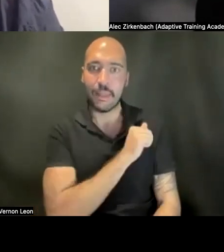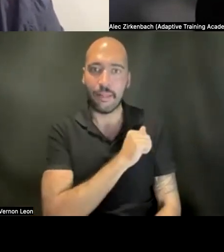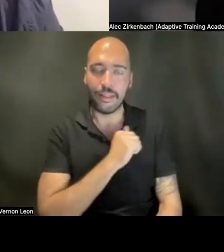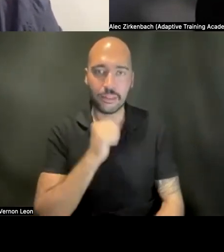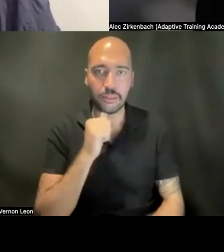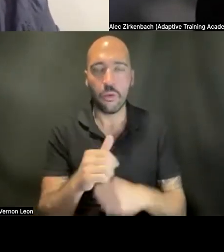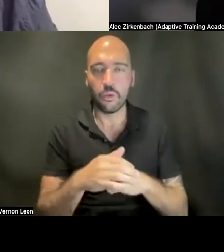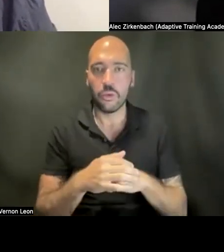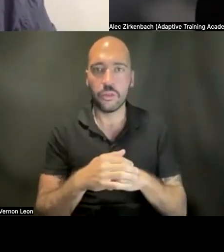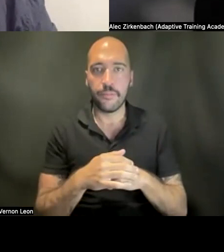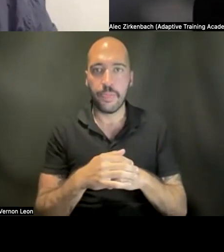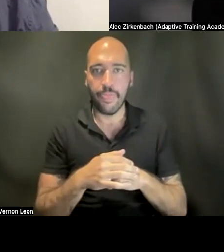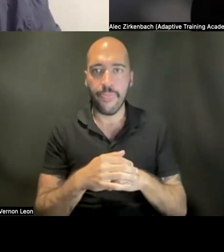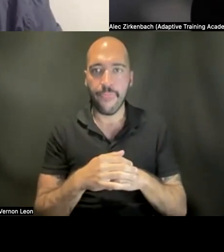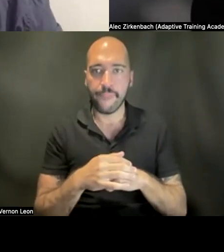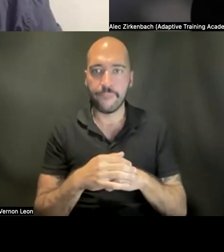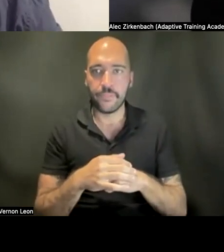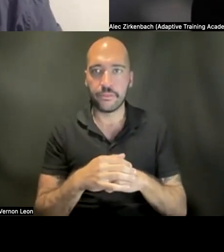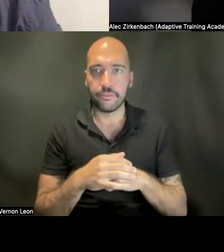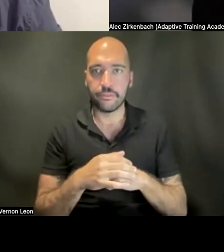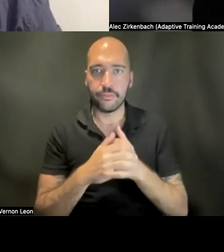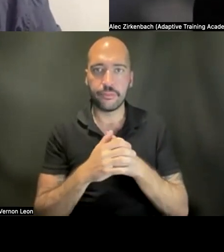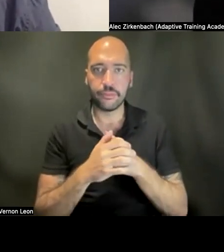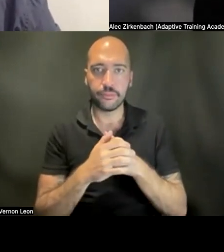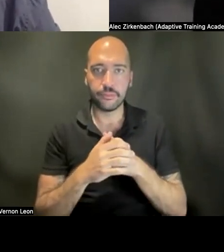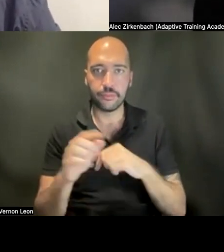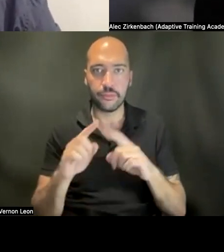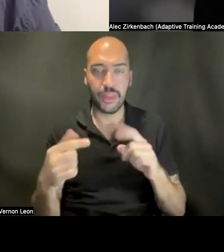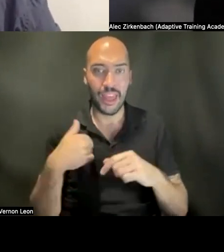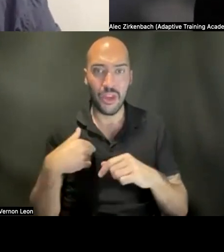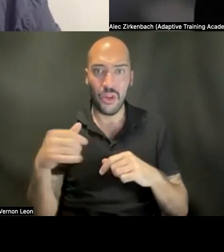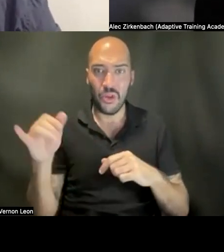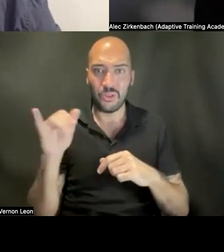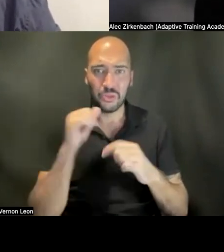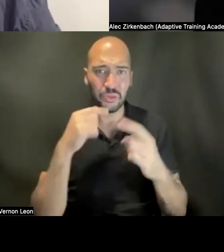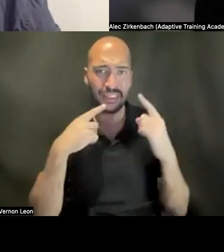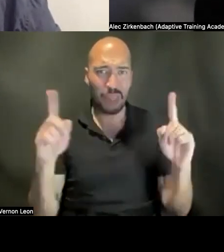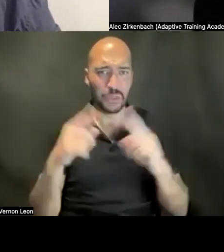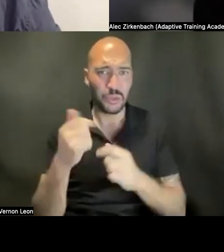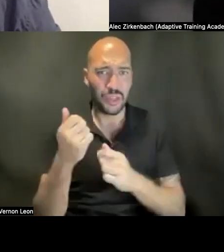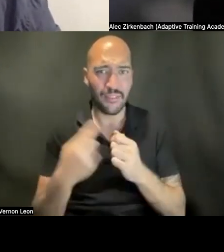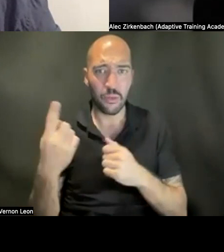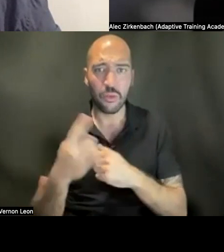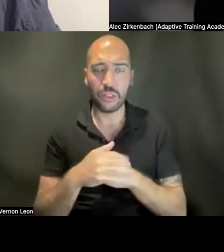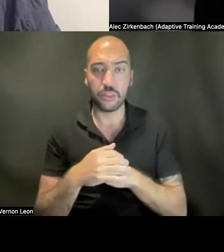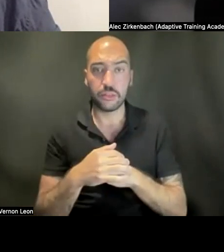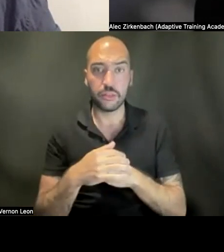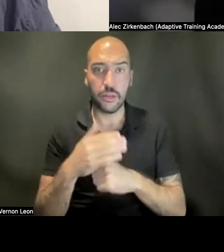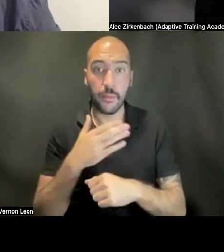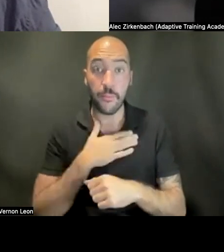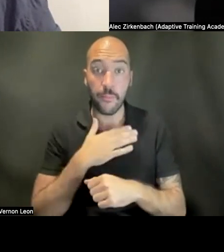or a cap or something necessarily. But I also, you know, I don't announce it to everybody.